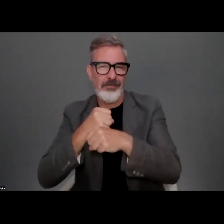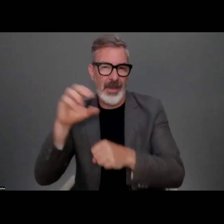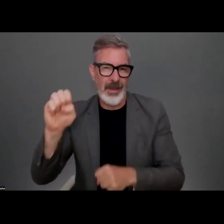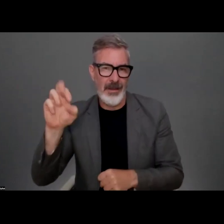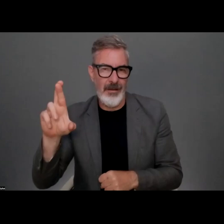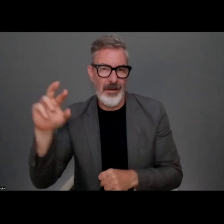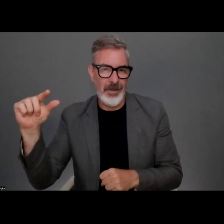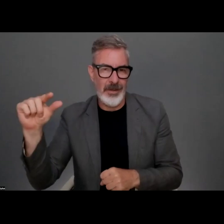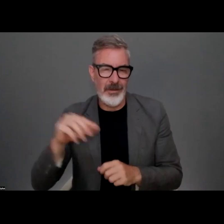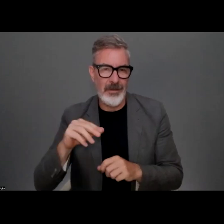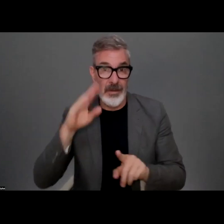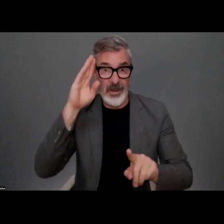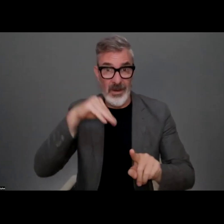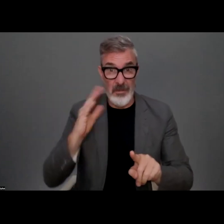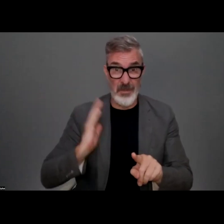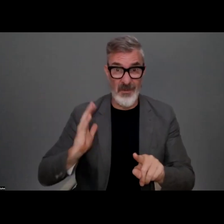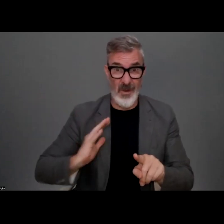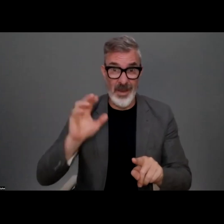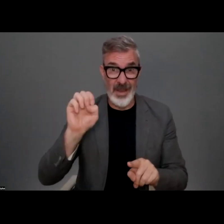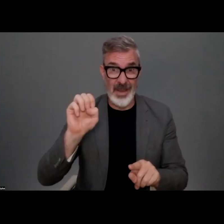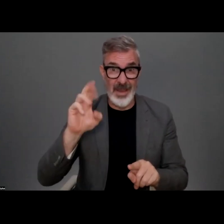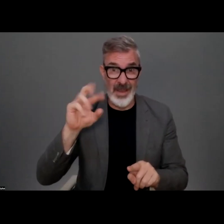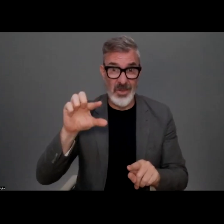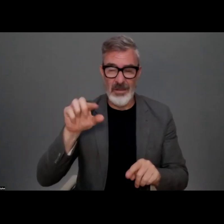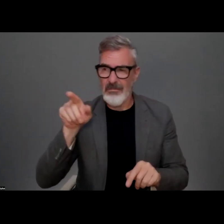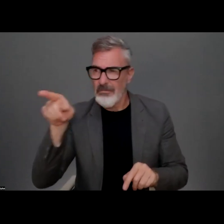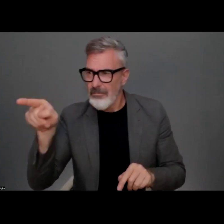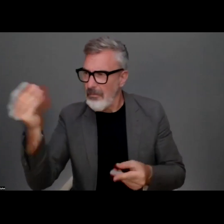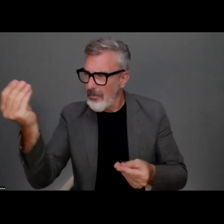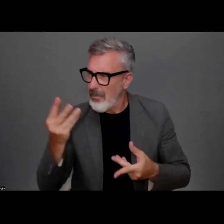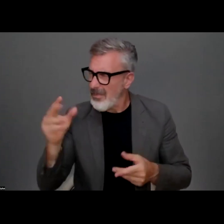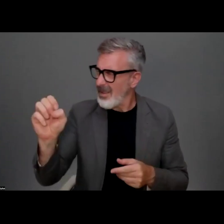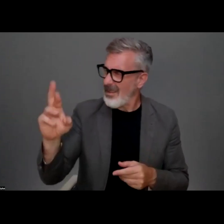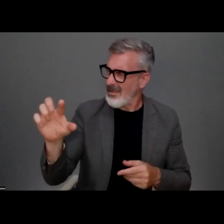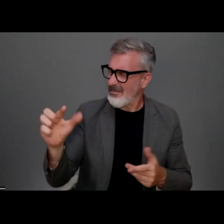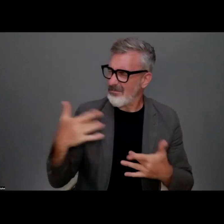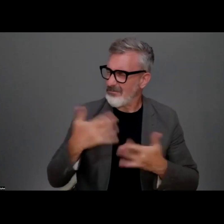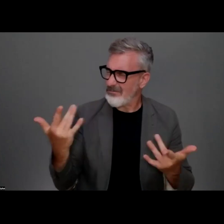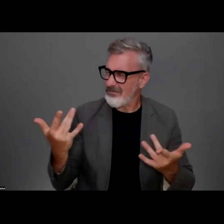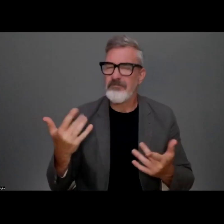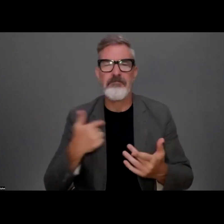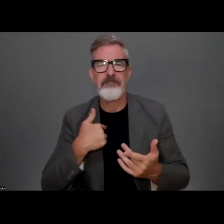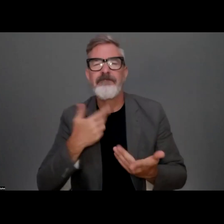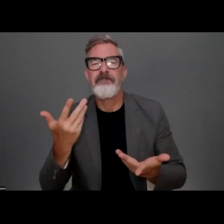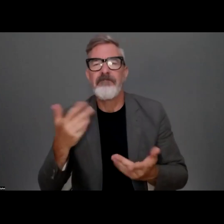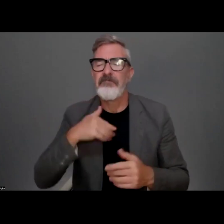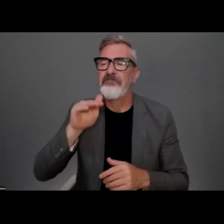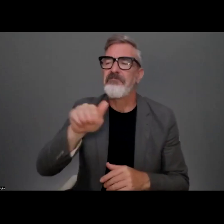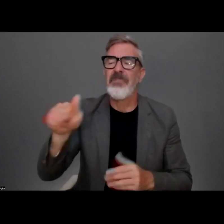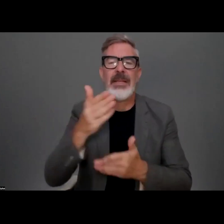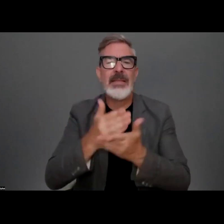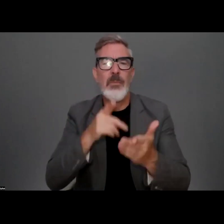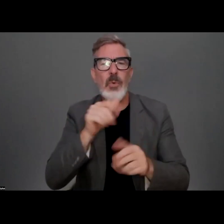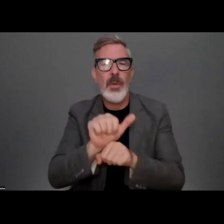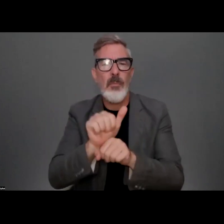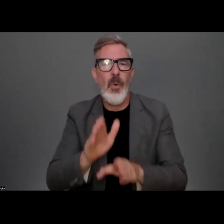I hadn't heard of ERGs until I spoke with LEDCOR, and then I had an opportunity to speak with their volunteer employees who manage this program. And then I dove